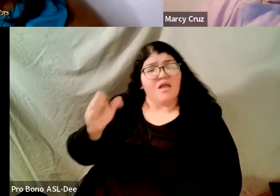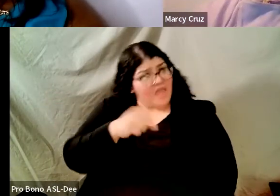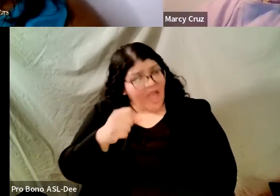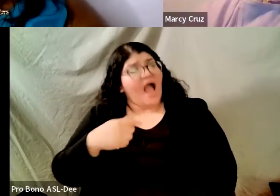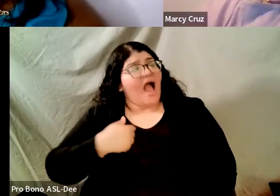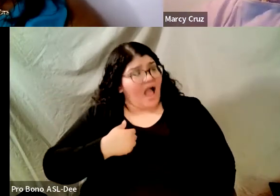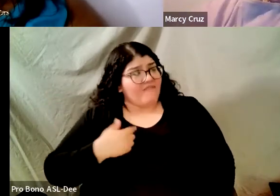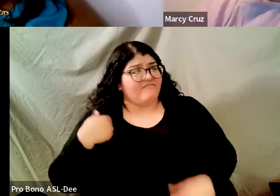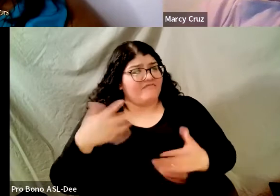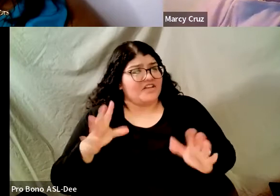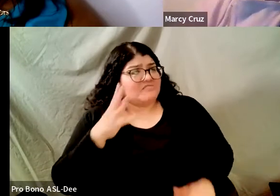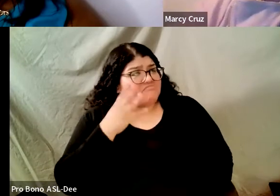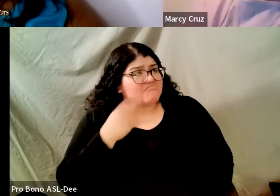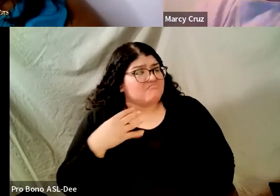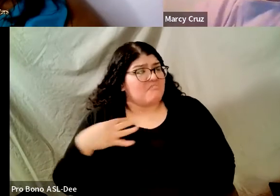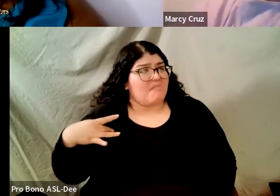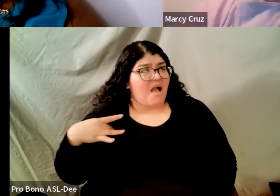for like one of the first